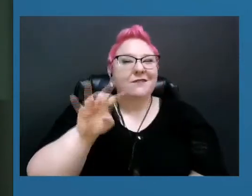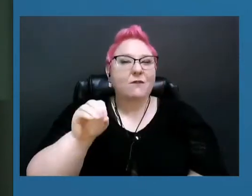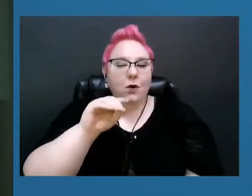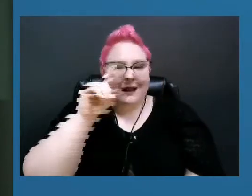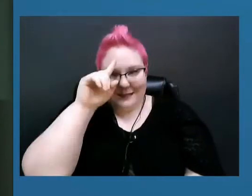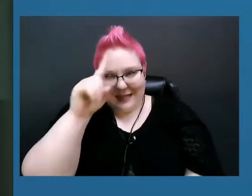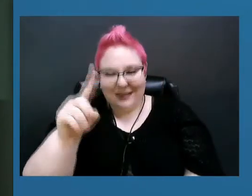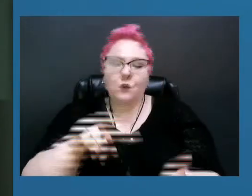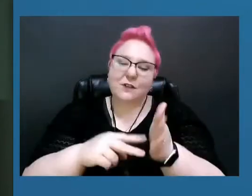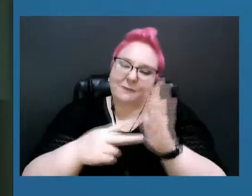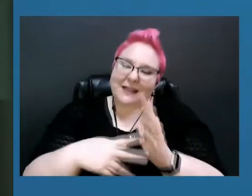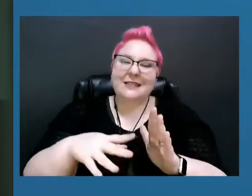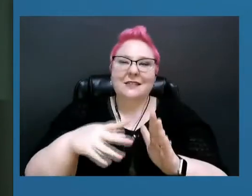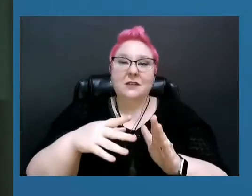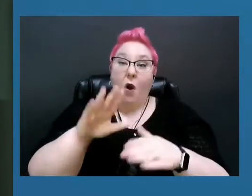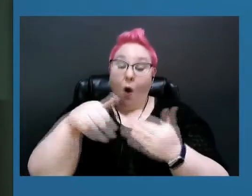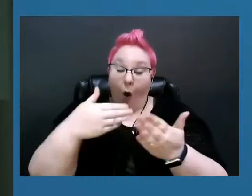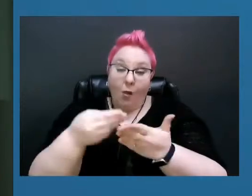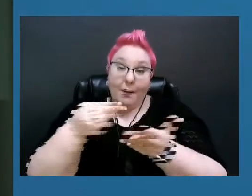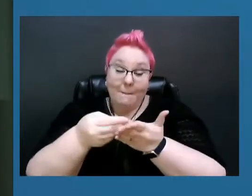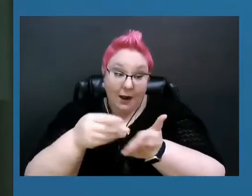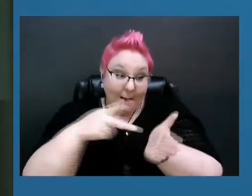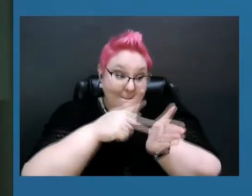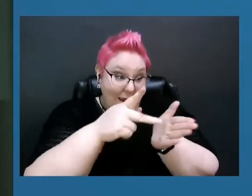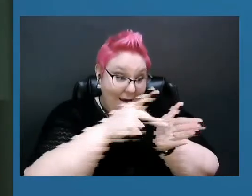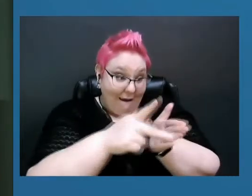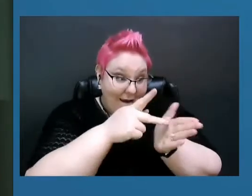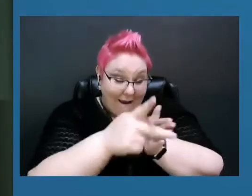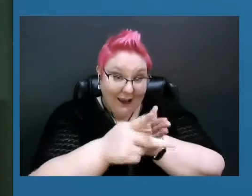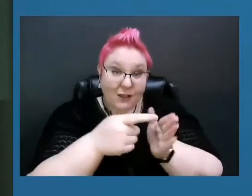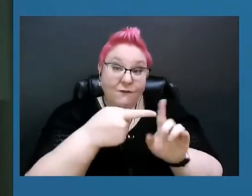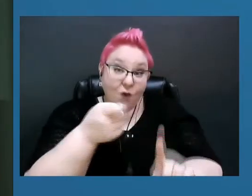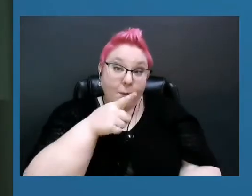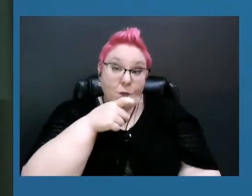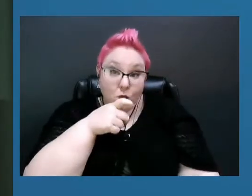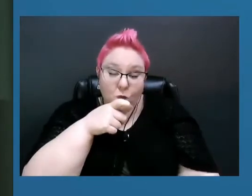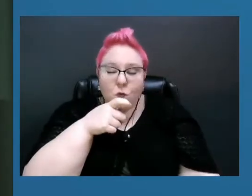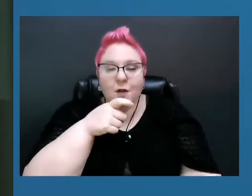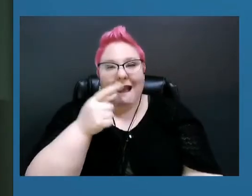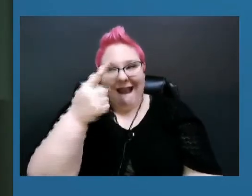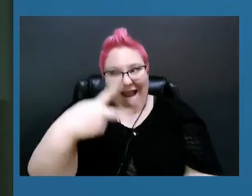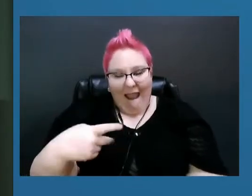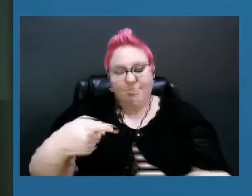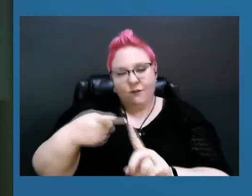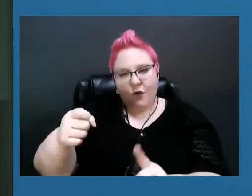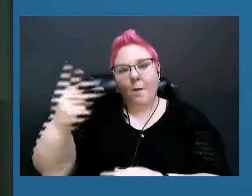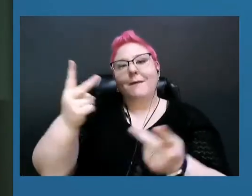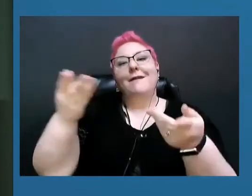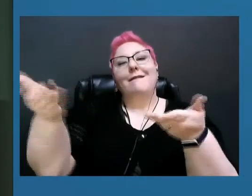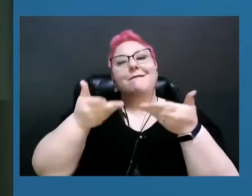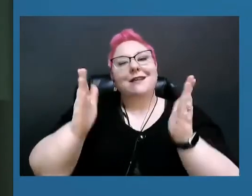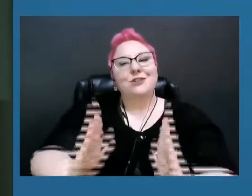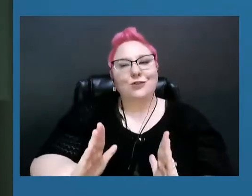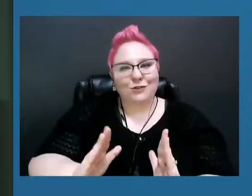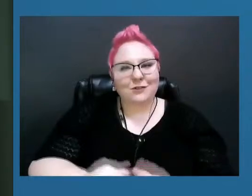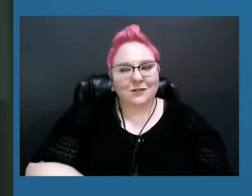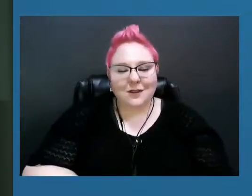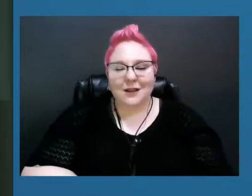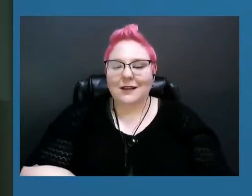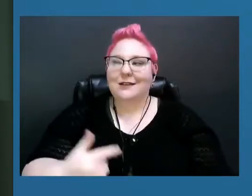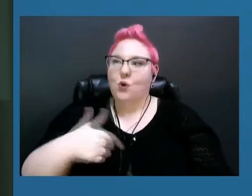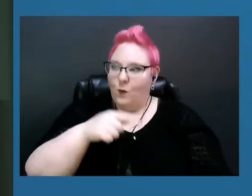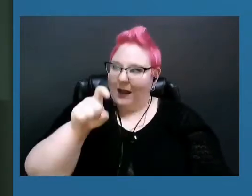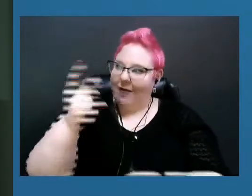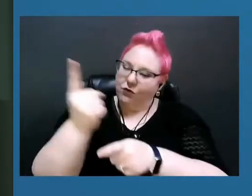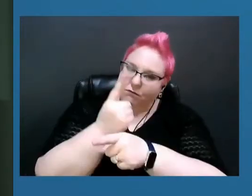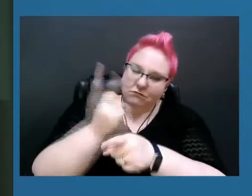that's going into the pockets of our workers is coming from visitors. And so we know we have to continue to get that right and bring those outside